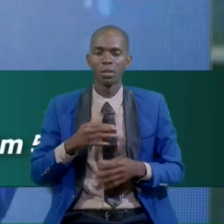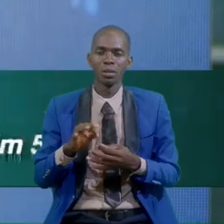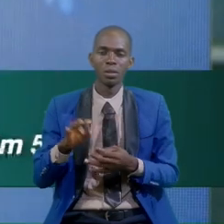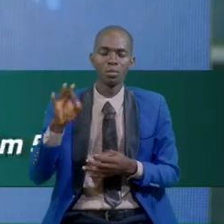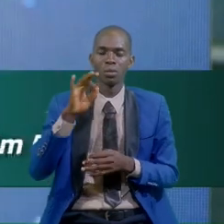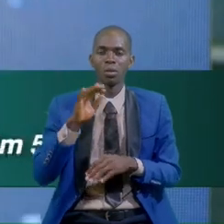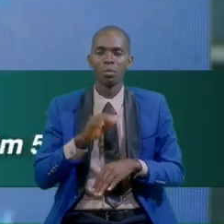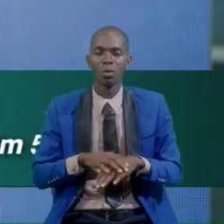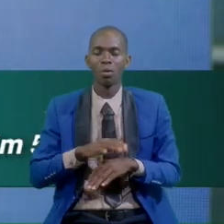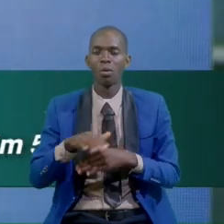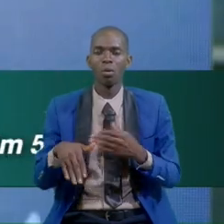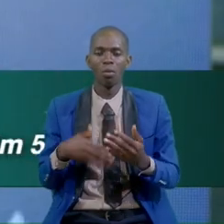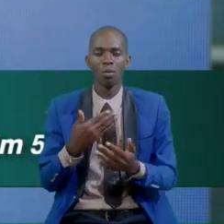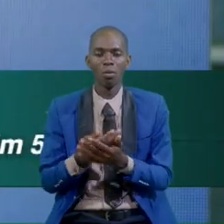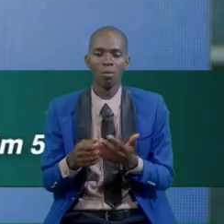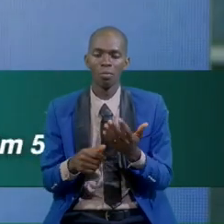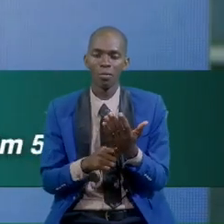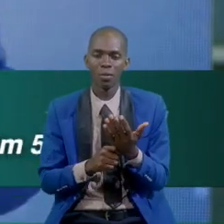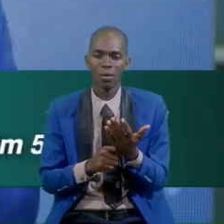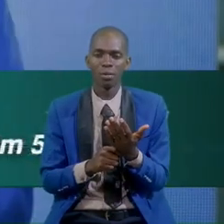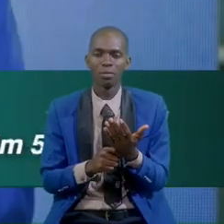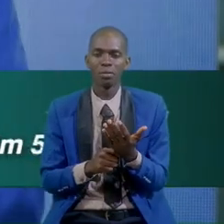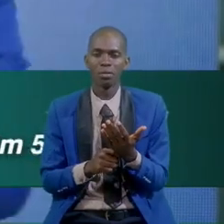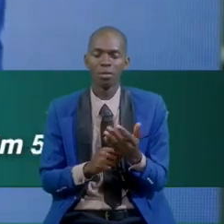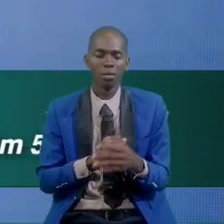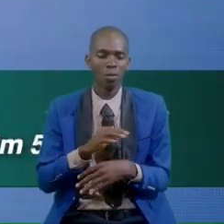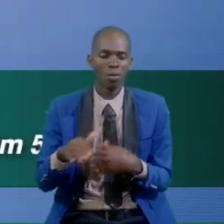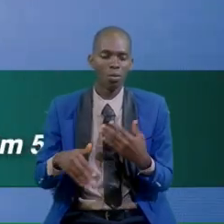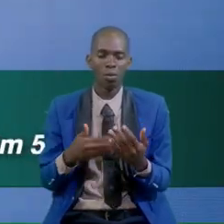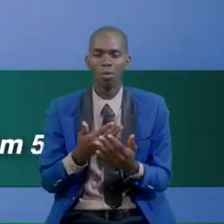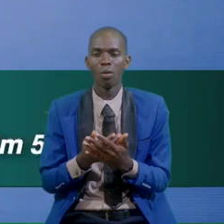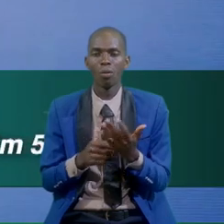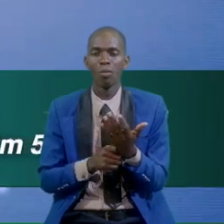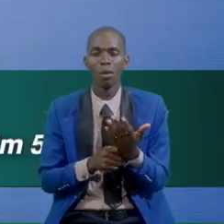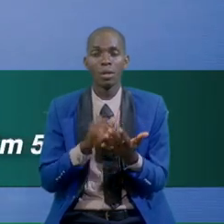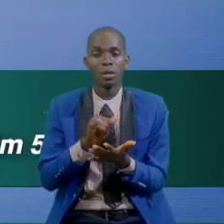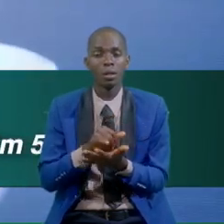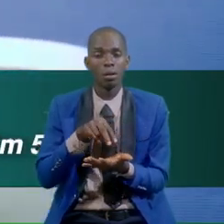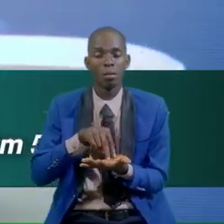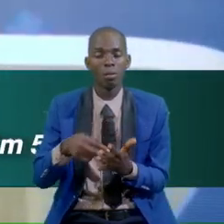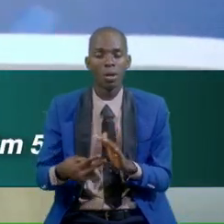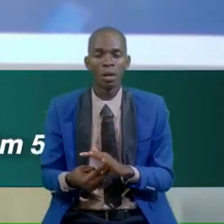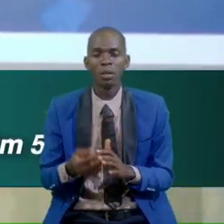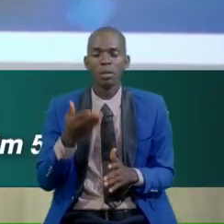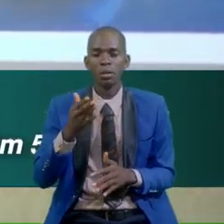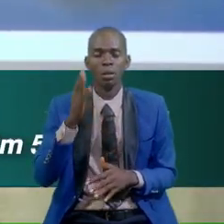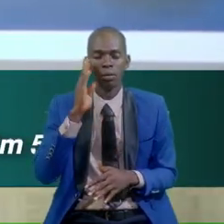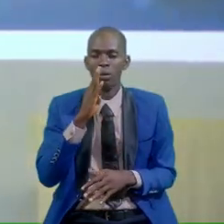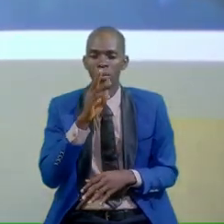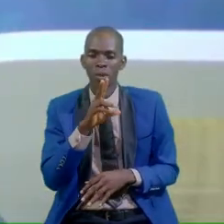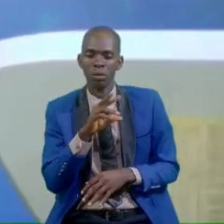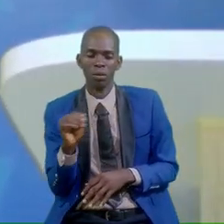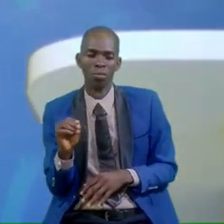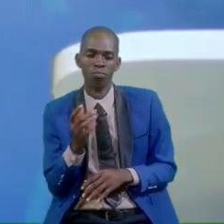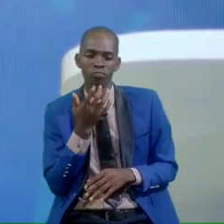upon all flesh. All flesh. That means there'll be no discrimination. There'll be